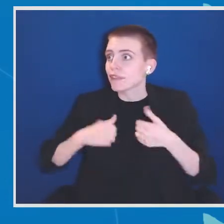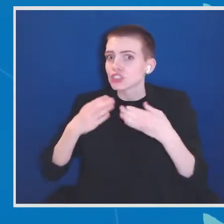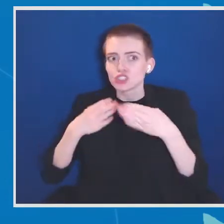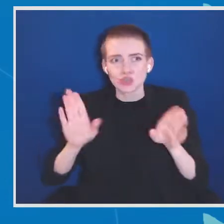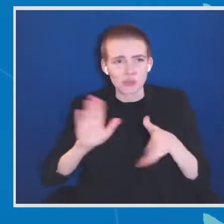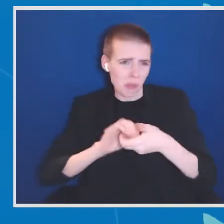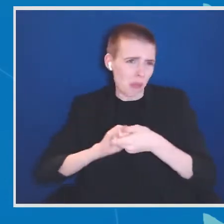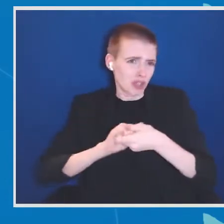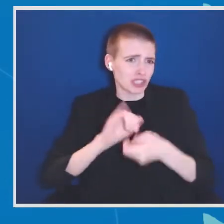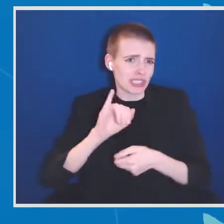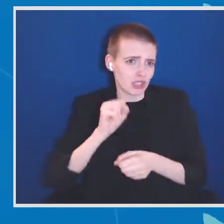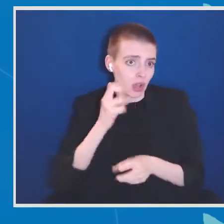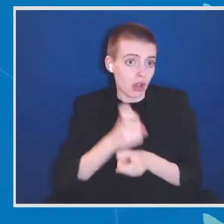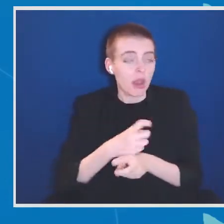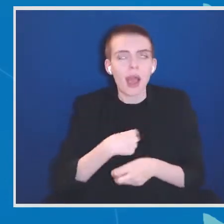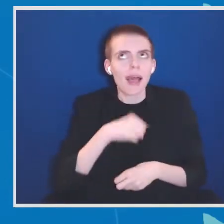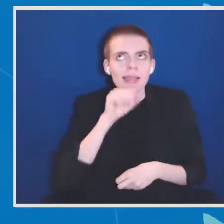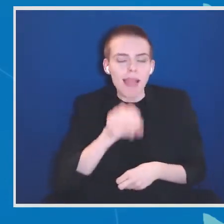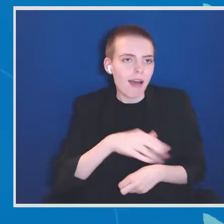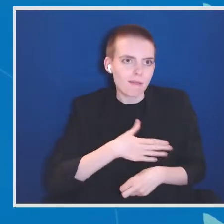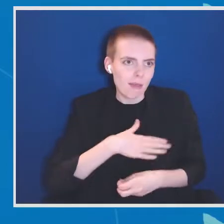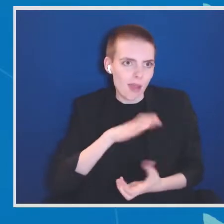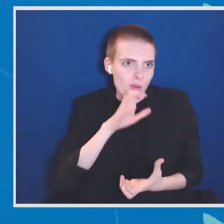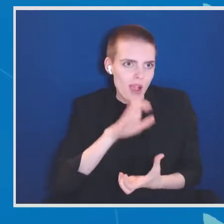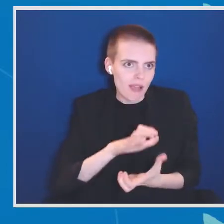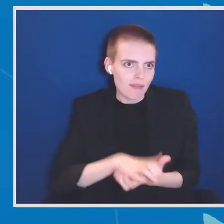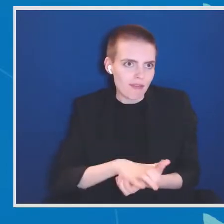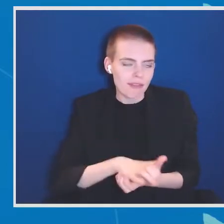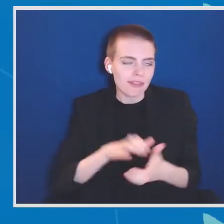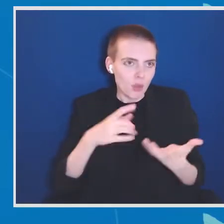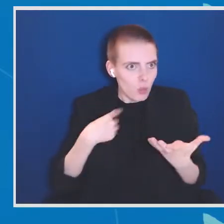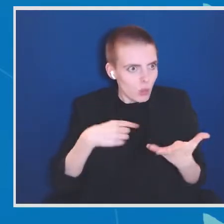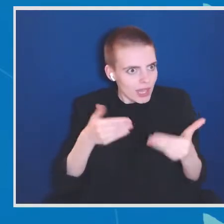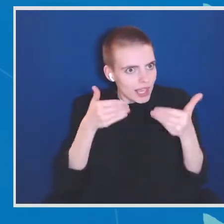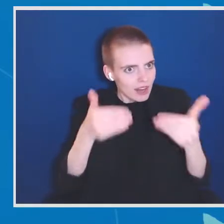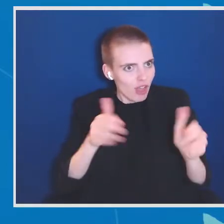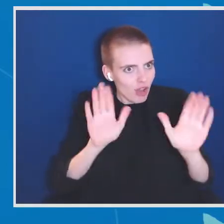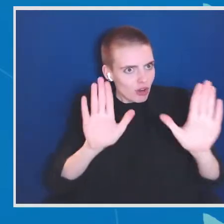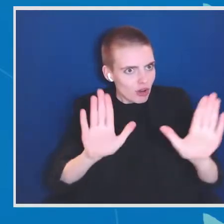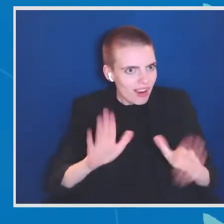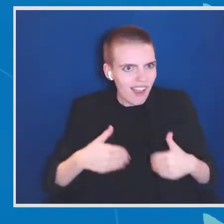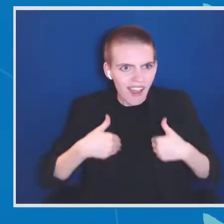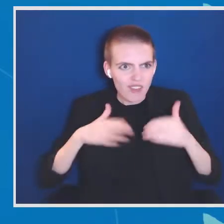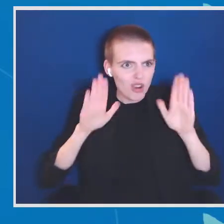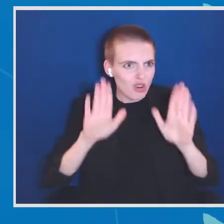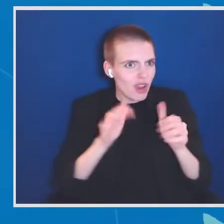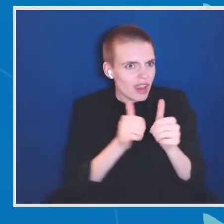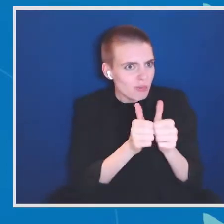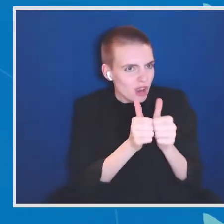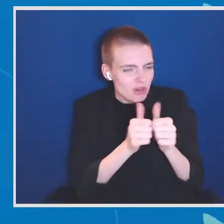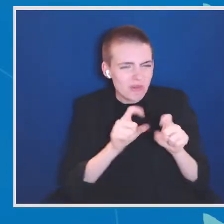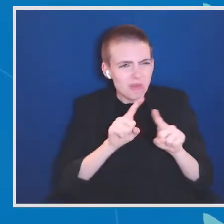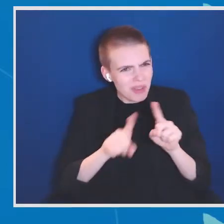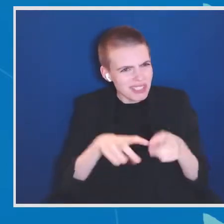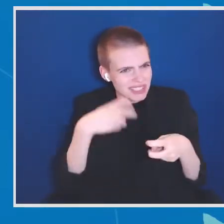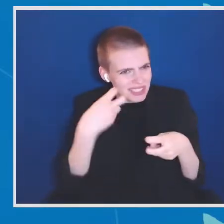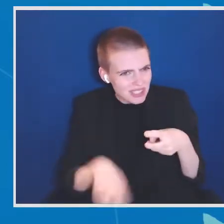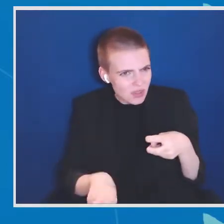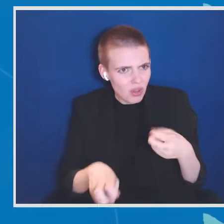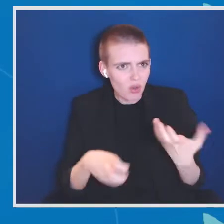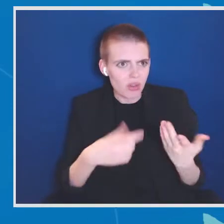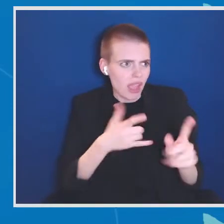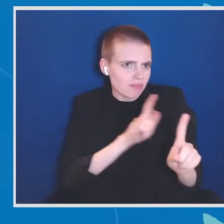my wife, but we get along great. We have a great partnership. But is it always perfect? No, they're difficult. You have to make a commitment for them to